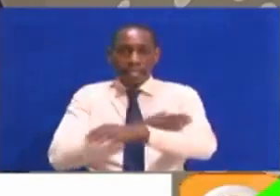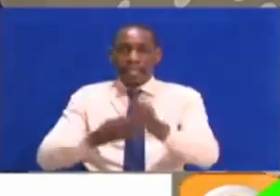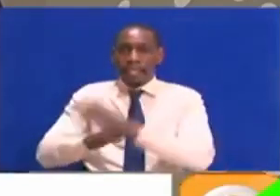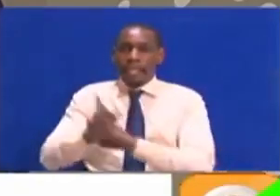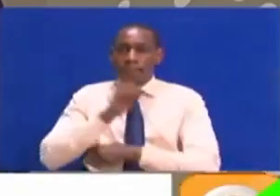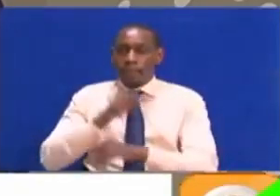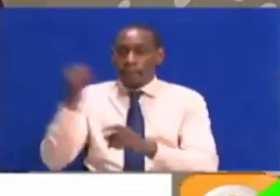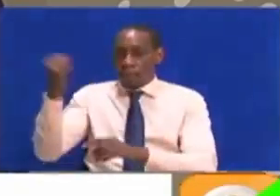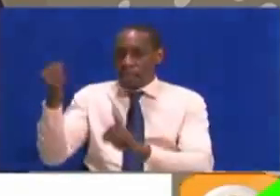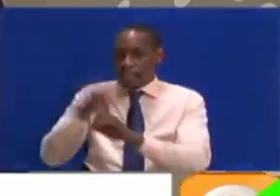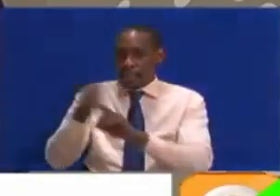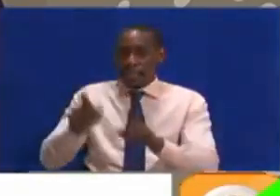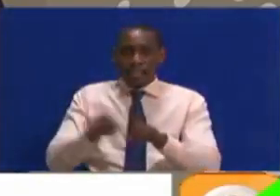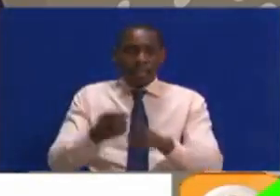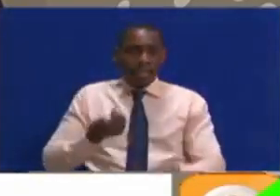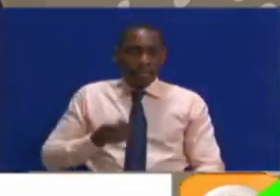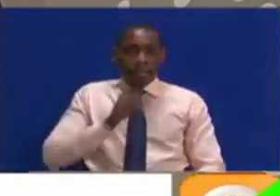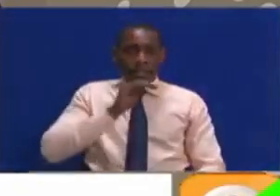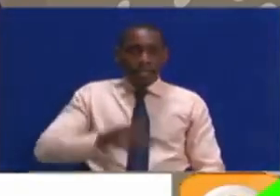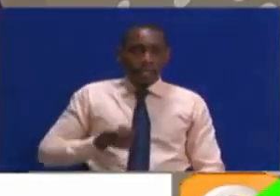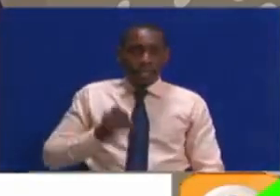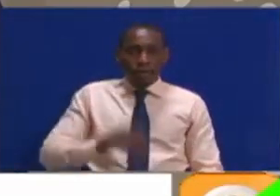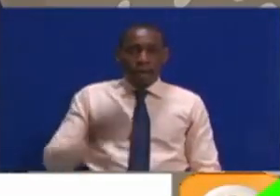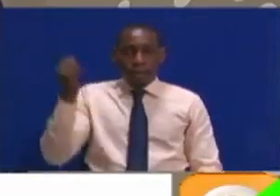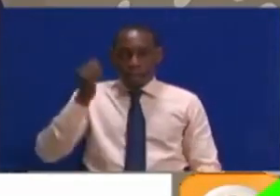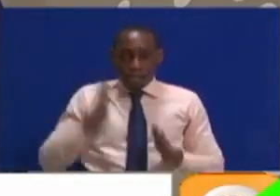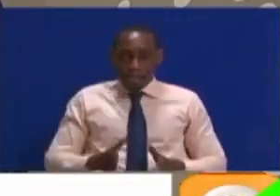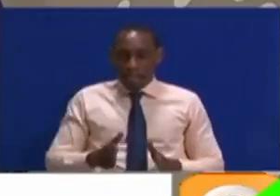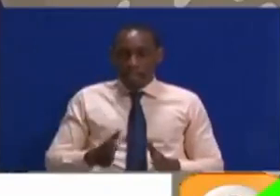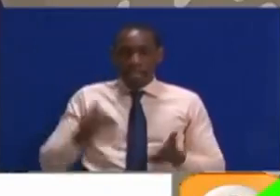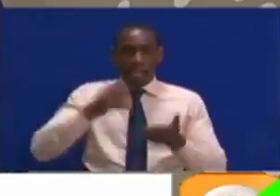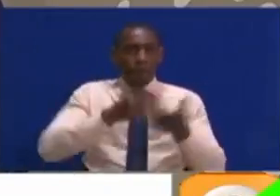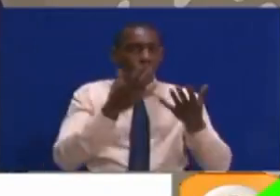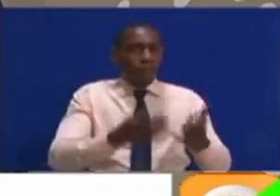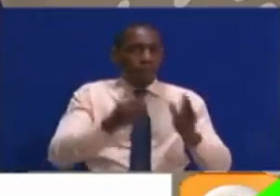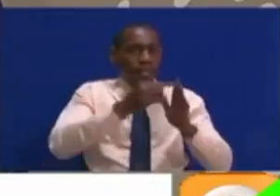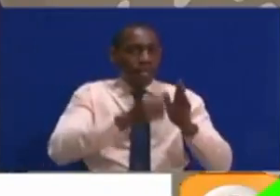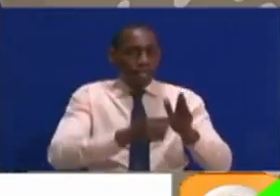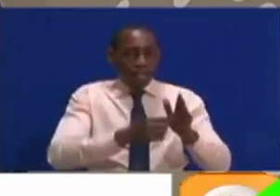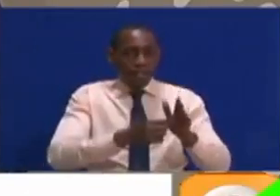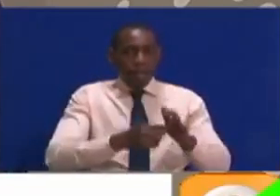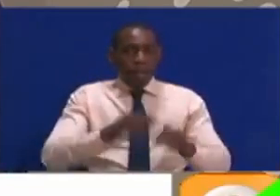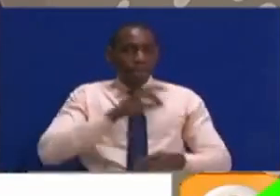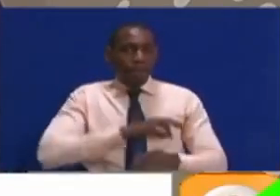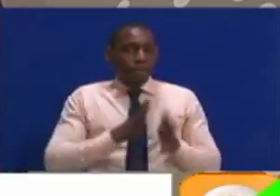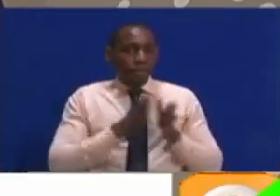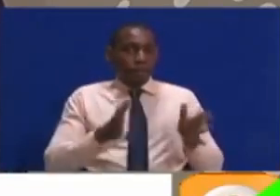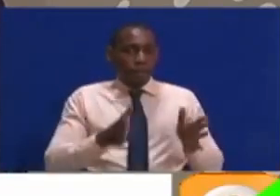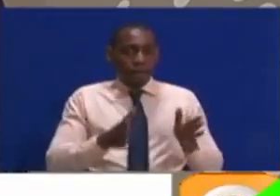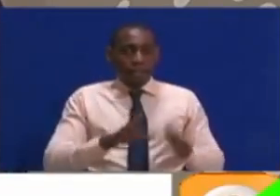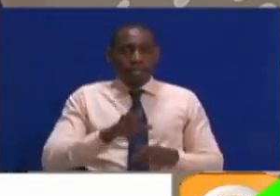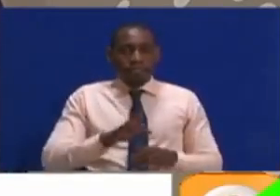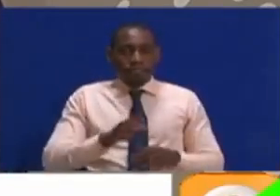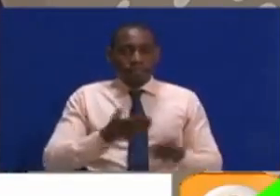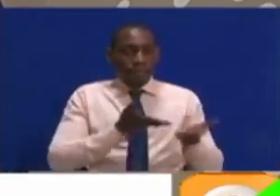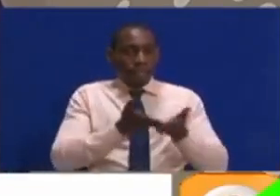political violence, while sons and daughters of political bigwigs feature prominently in the list of mega beneficiaries of lucrative